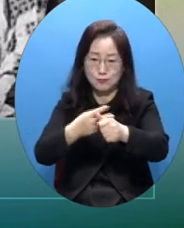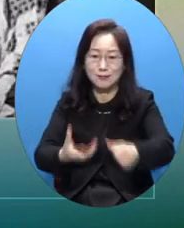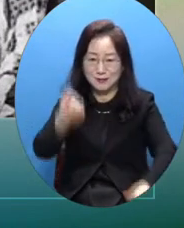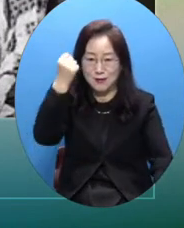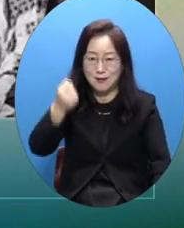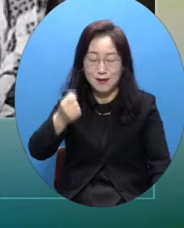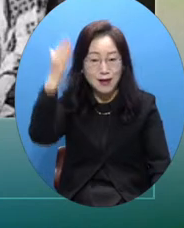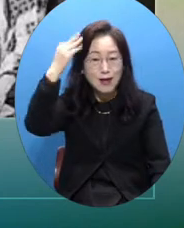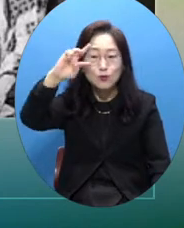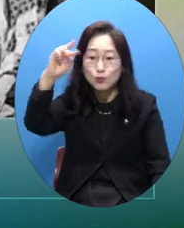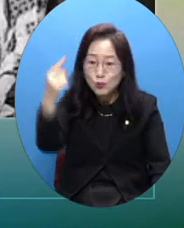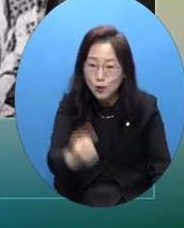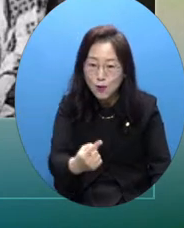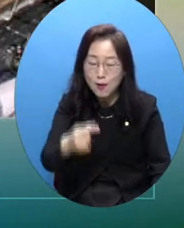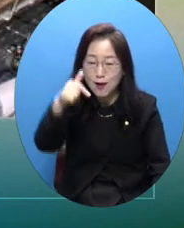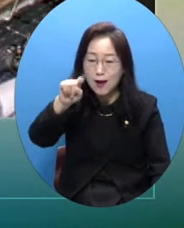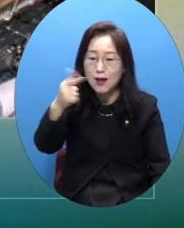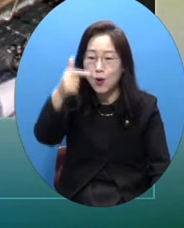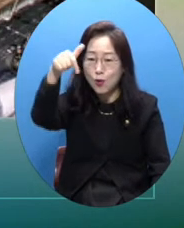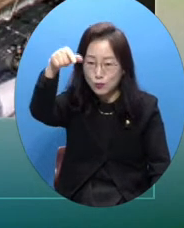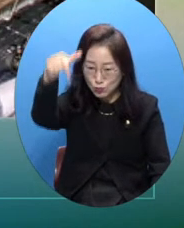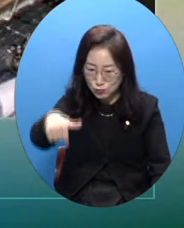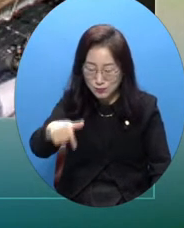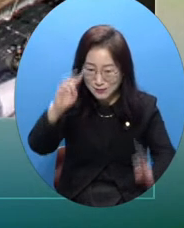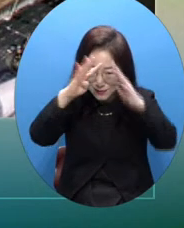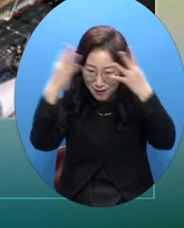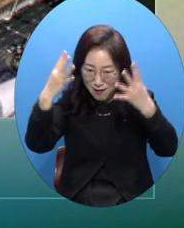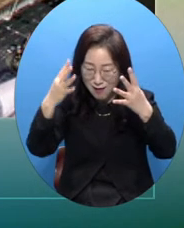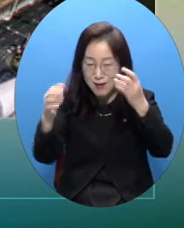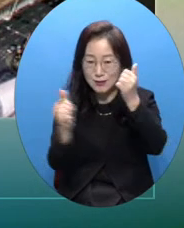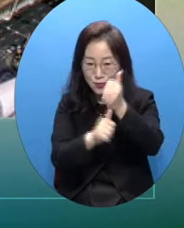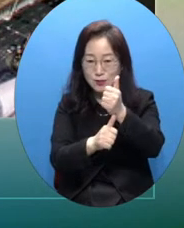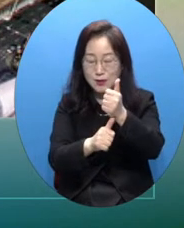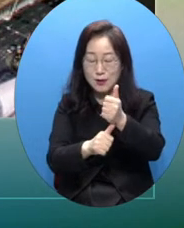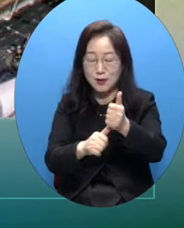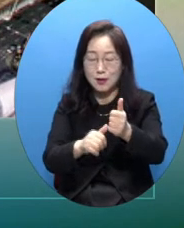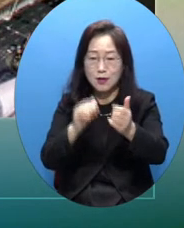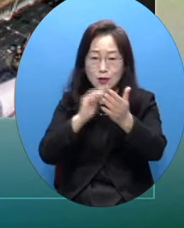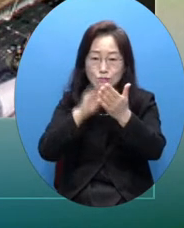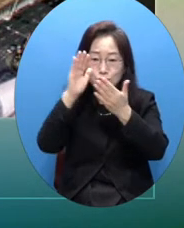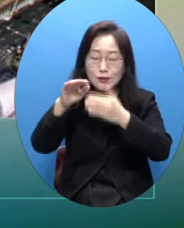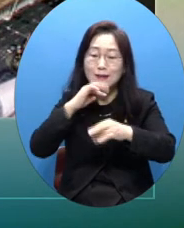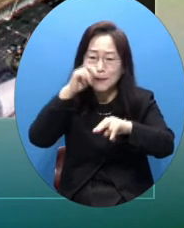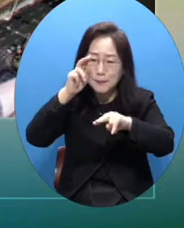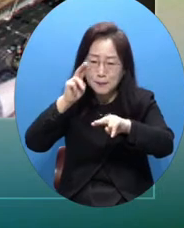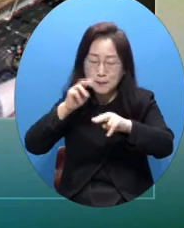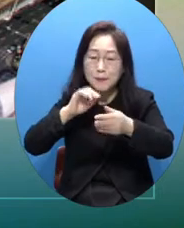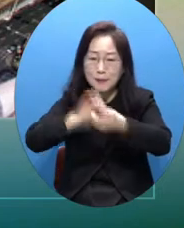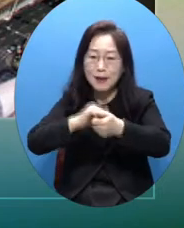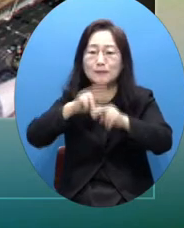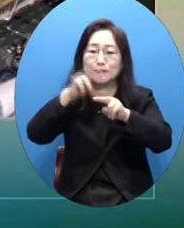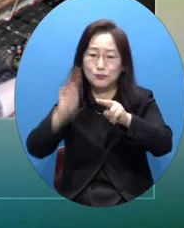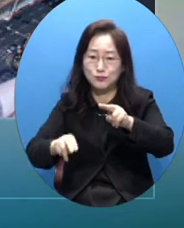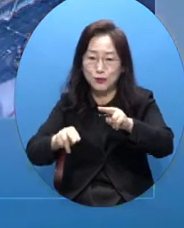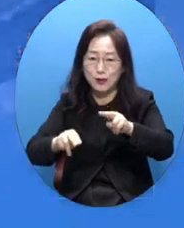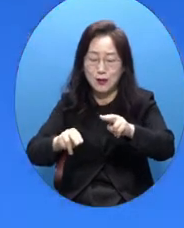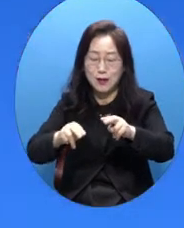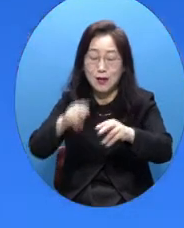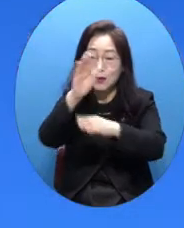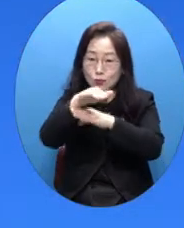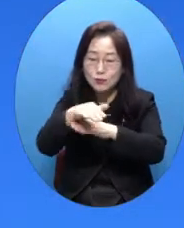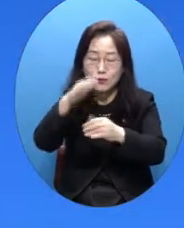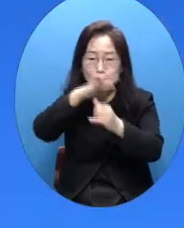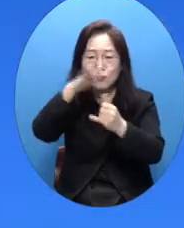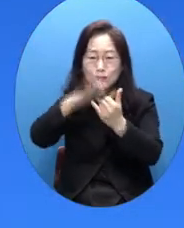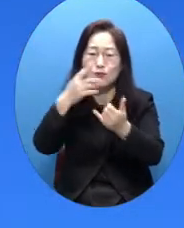professor of a Ben Korean University after returning to Korea he served as a vice president of Gangnam University worked and worked